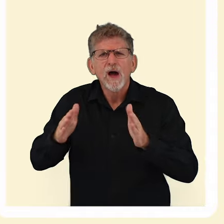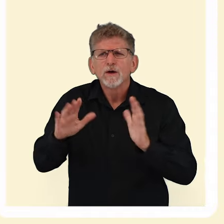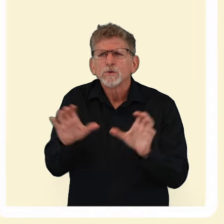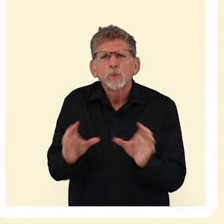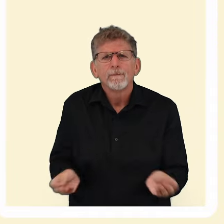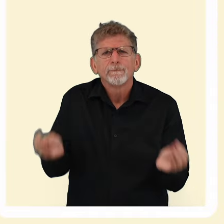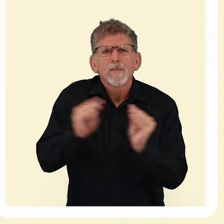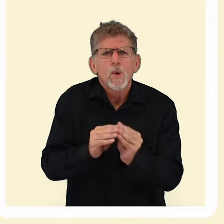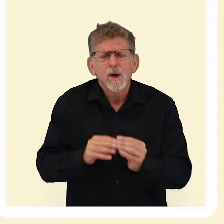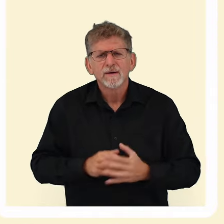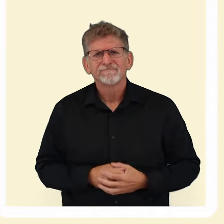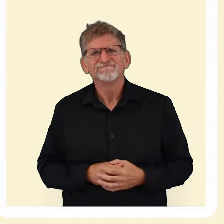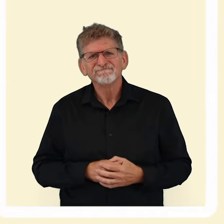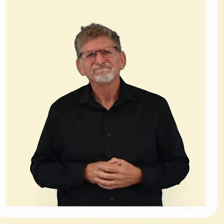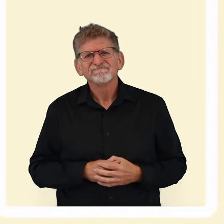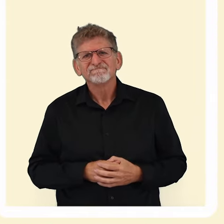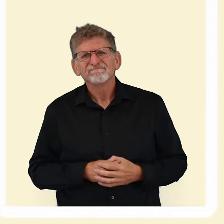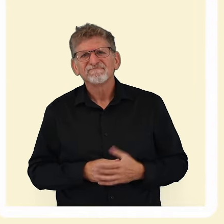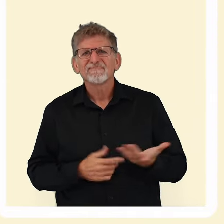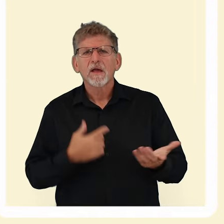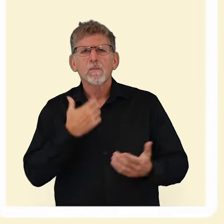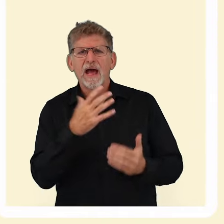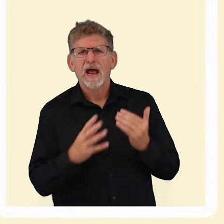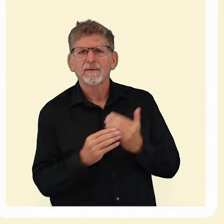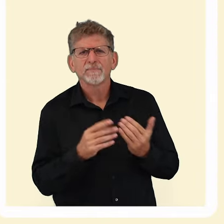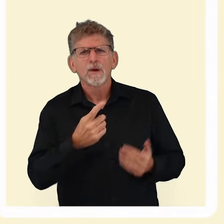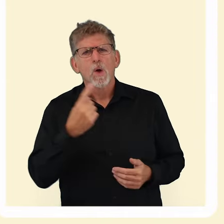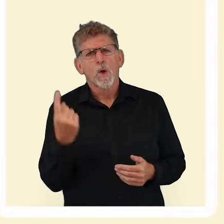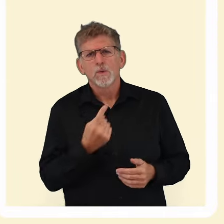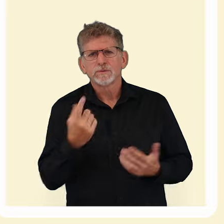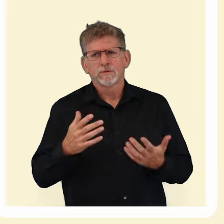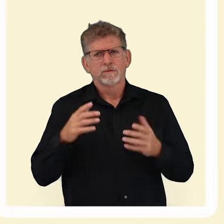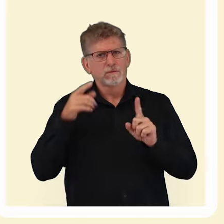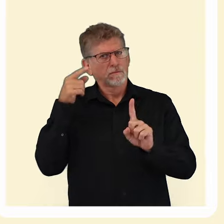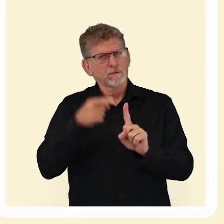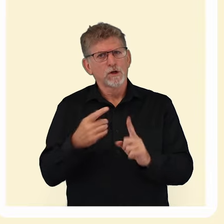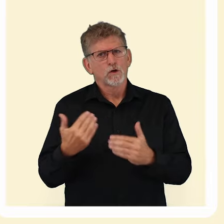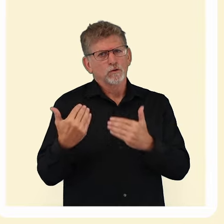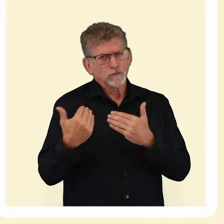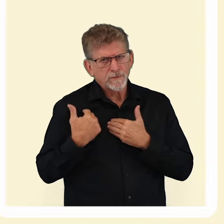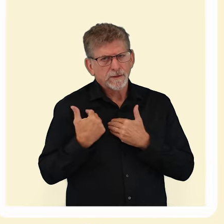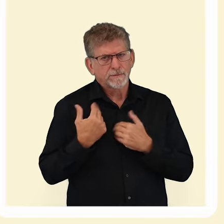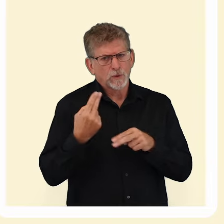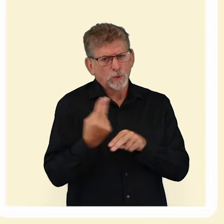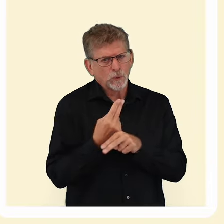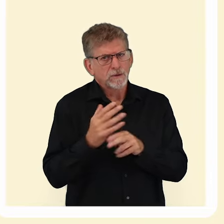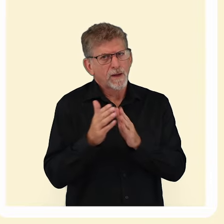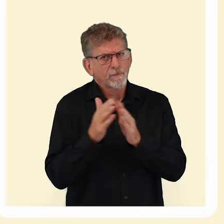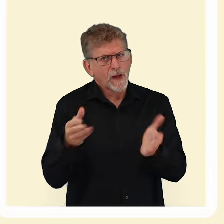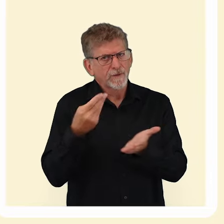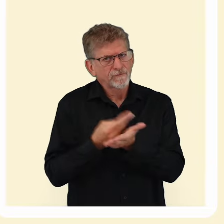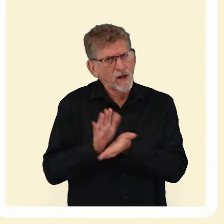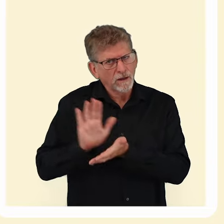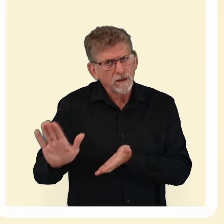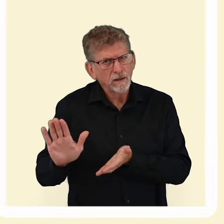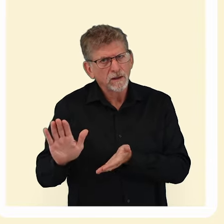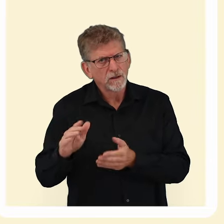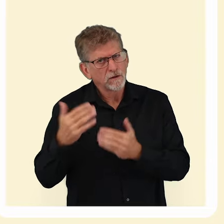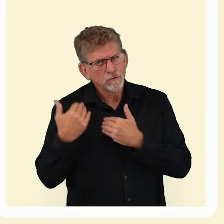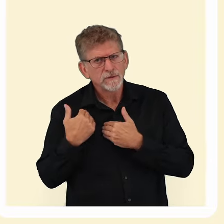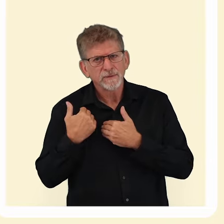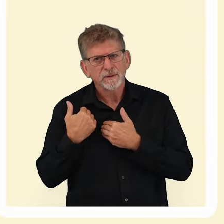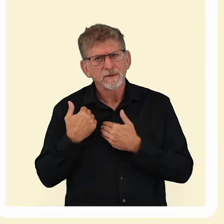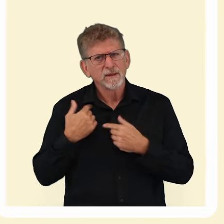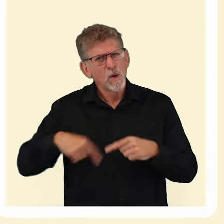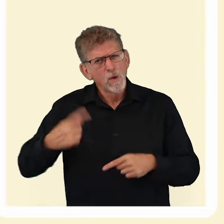I would just add, always with responsible use of public funds. Right, exactly. Always working with taxpayer dollars. Yeah. Right? It's